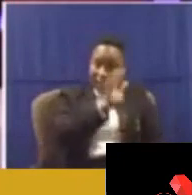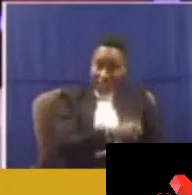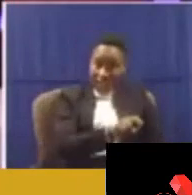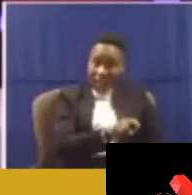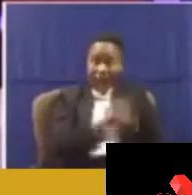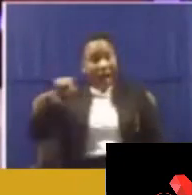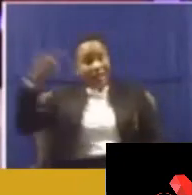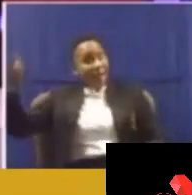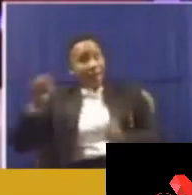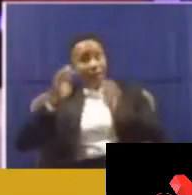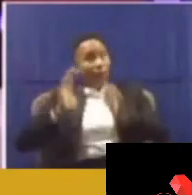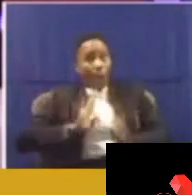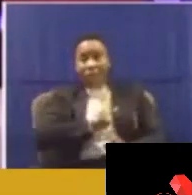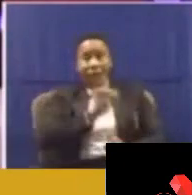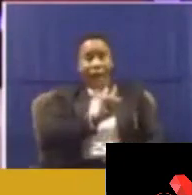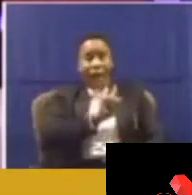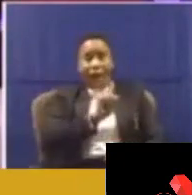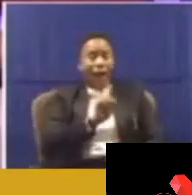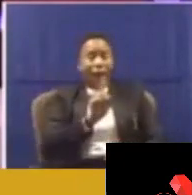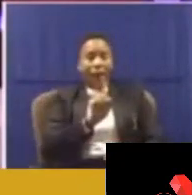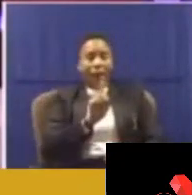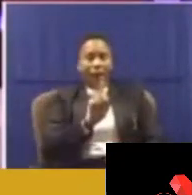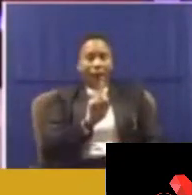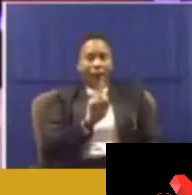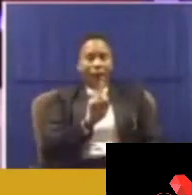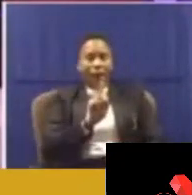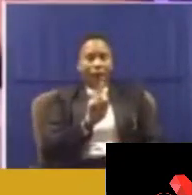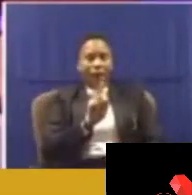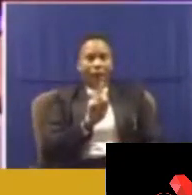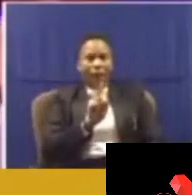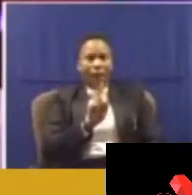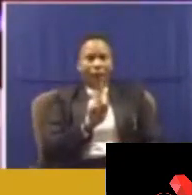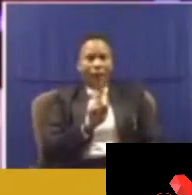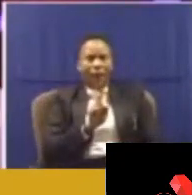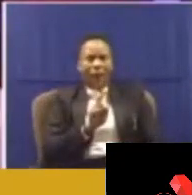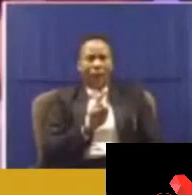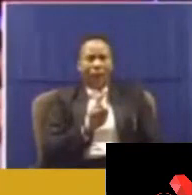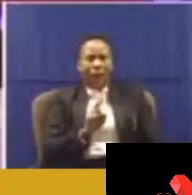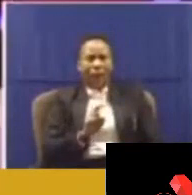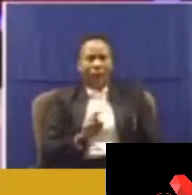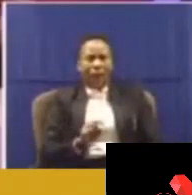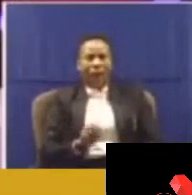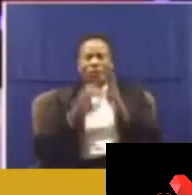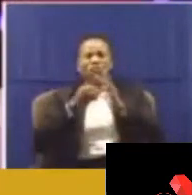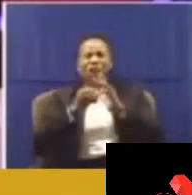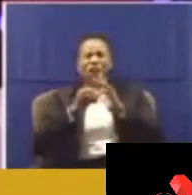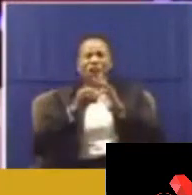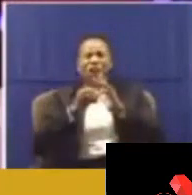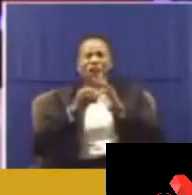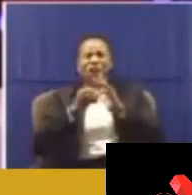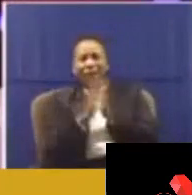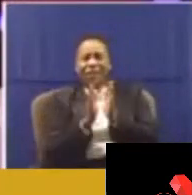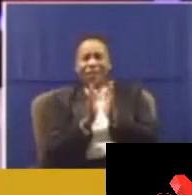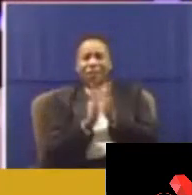panel of another body. And an attempt to try and embarrass the president or do will not